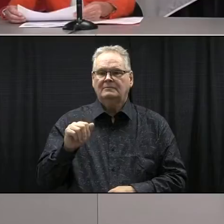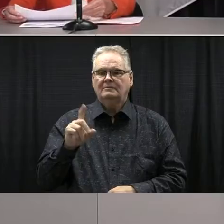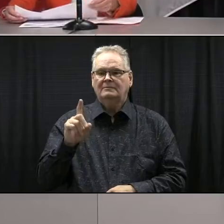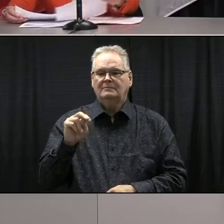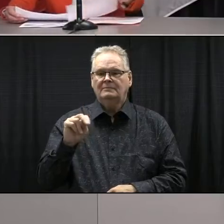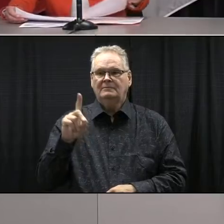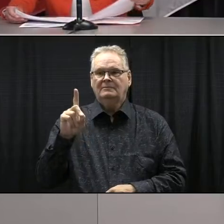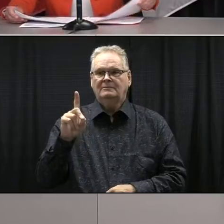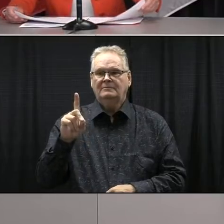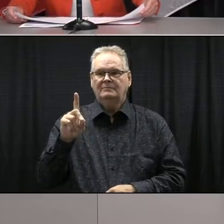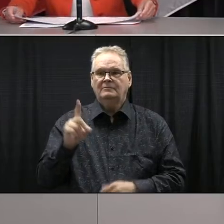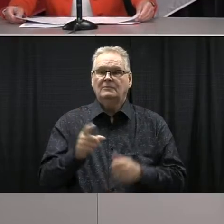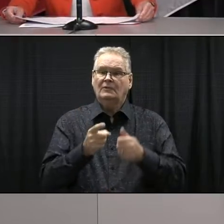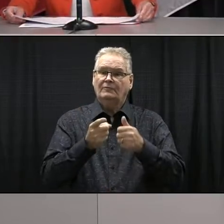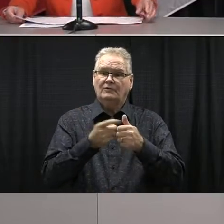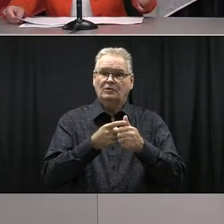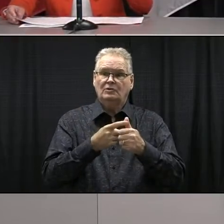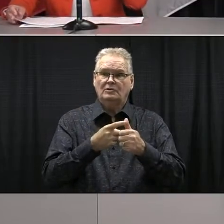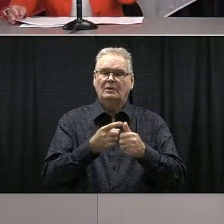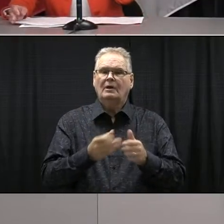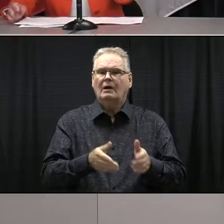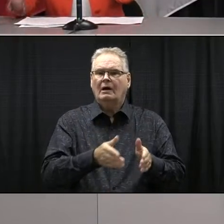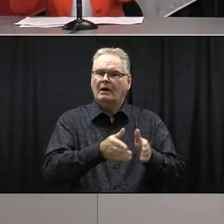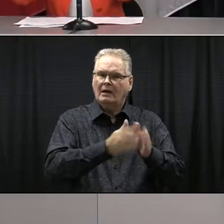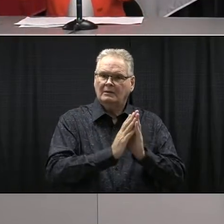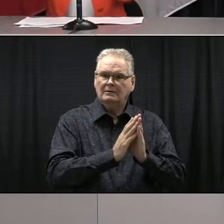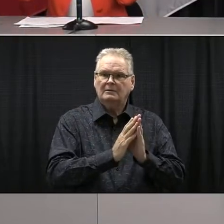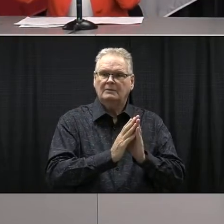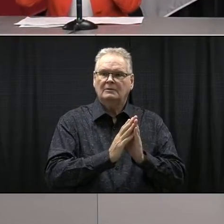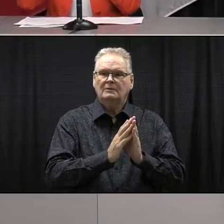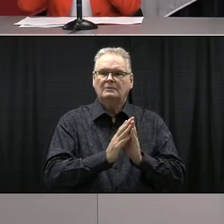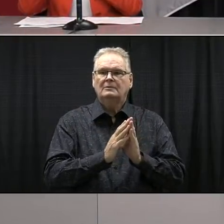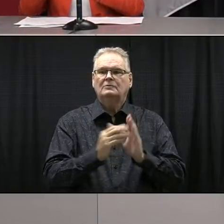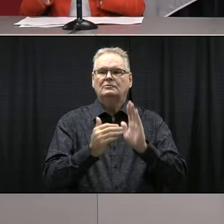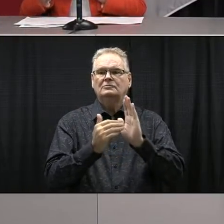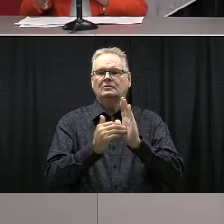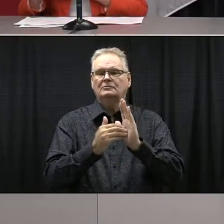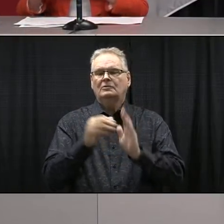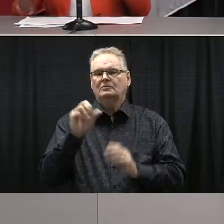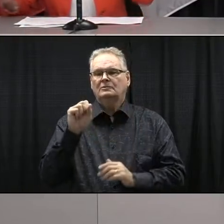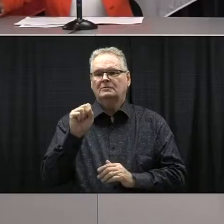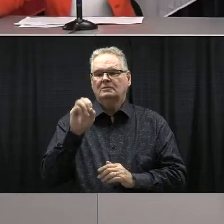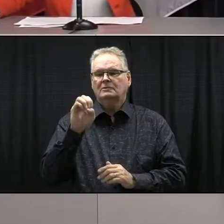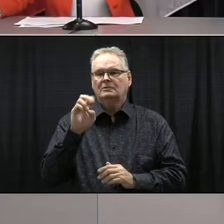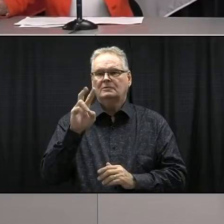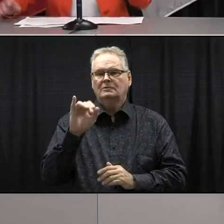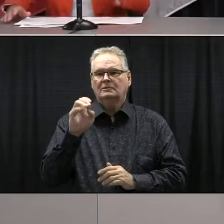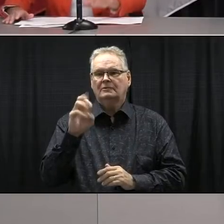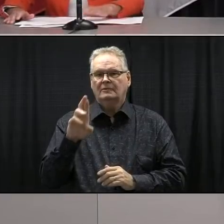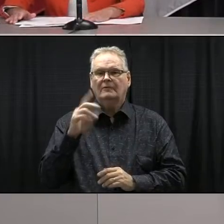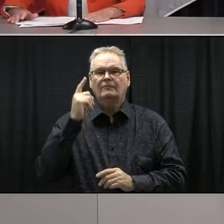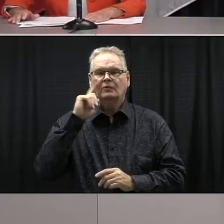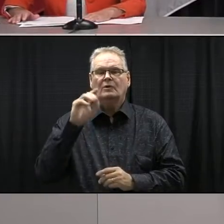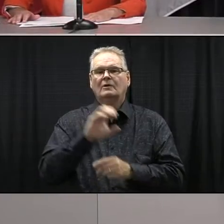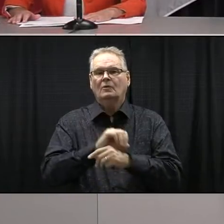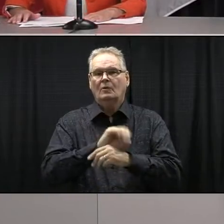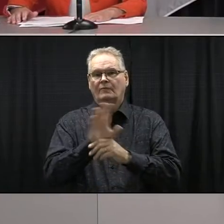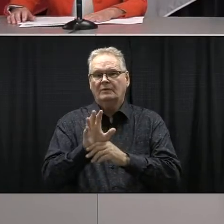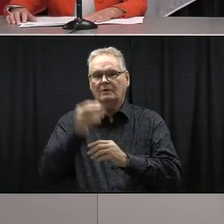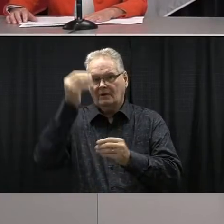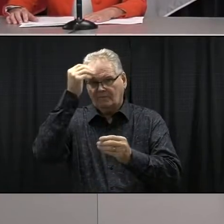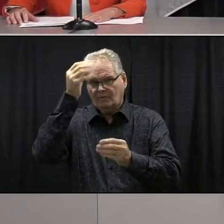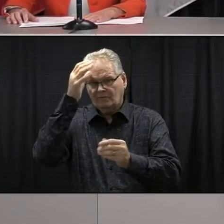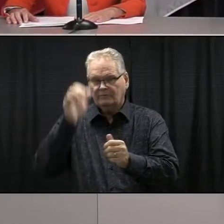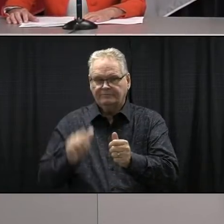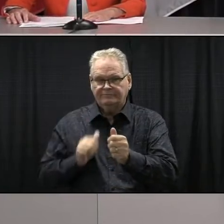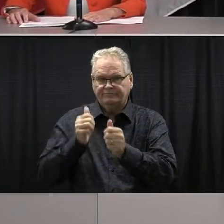Roseanne Sevier, our acting CMOH, to give us today's update. Thank you, Minister. Good afternoon, and